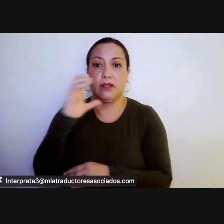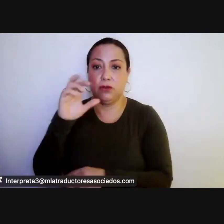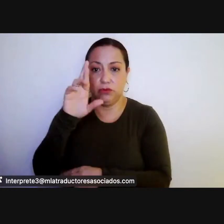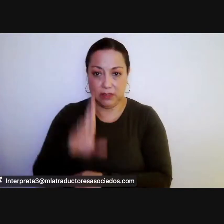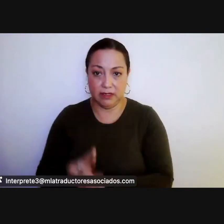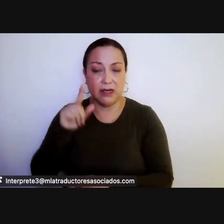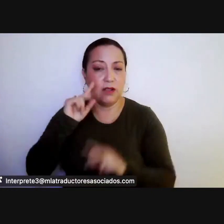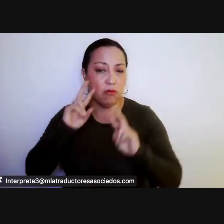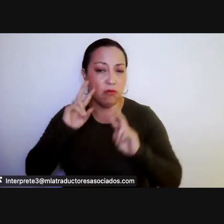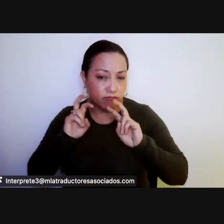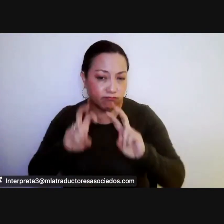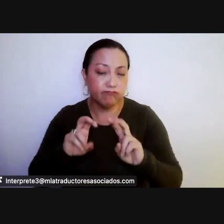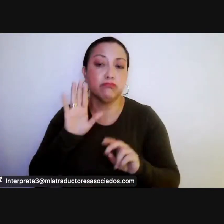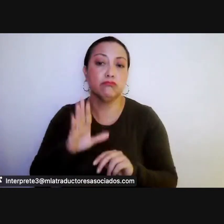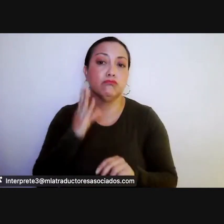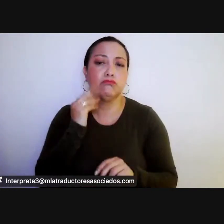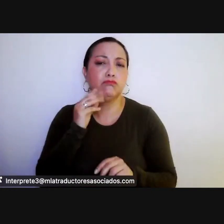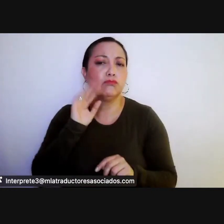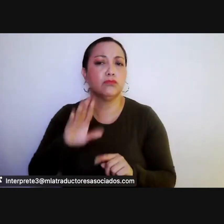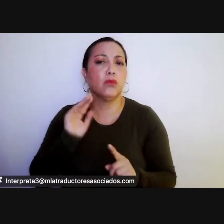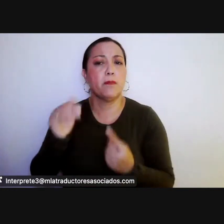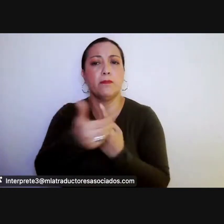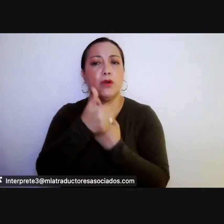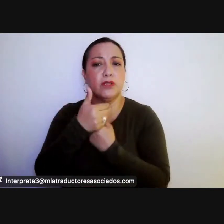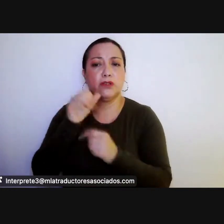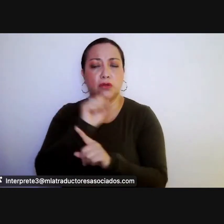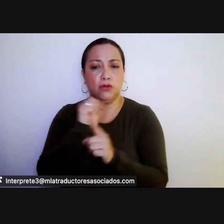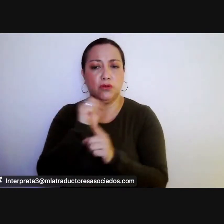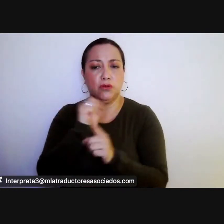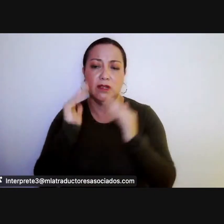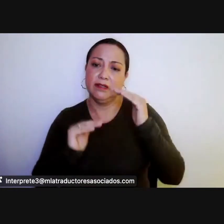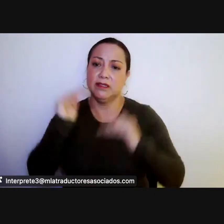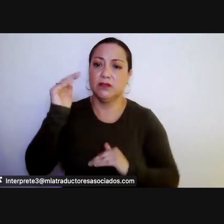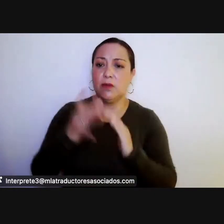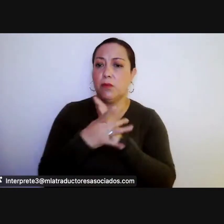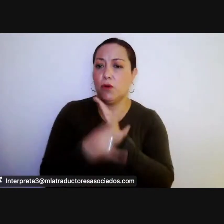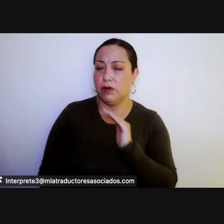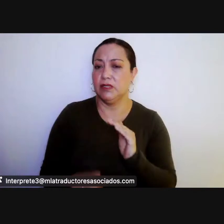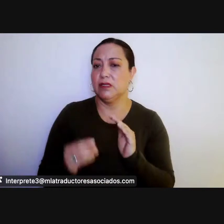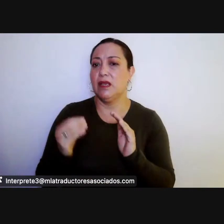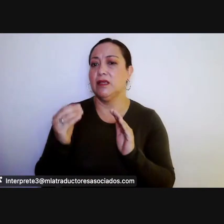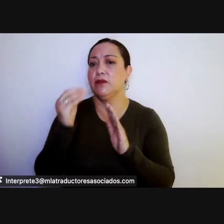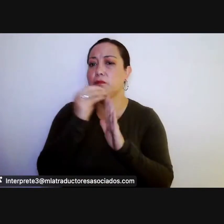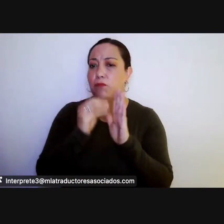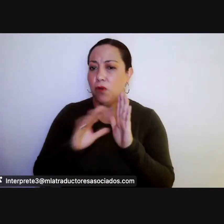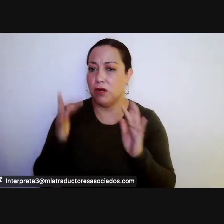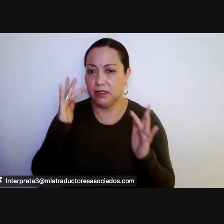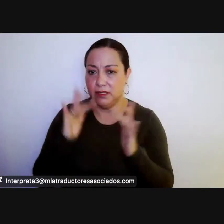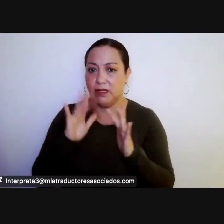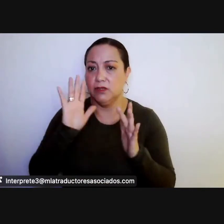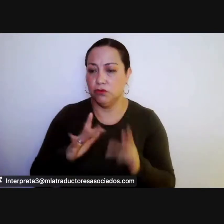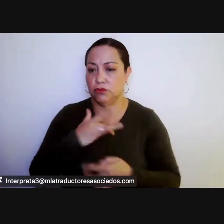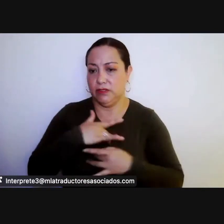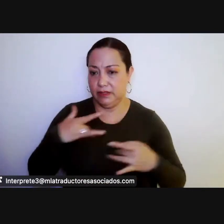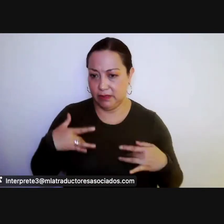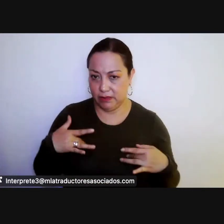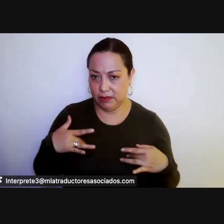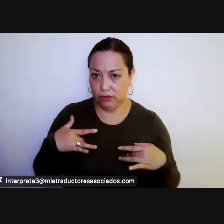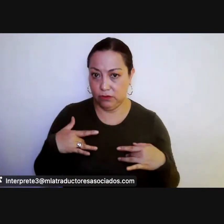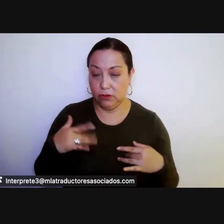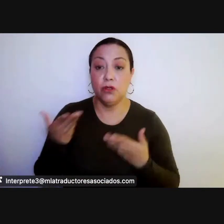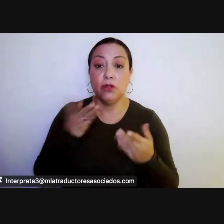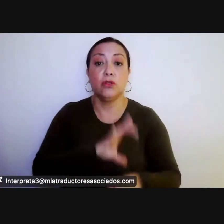independent from Costa Rica, expert in protection, inequality, poverty, and health